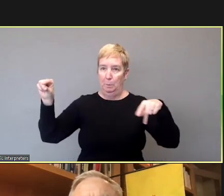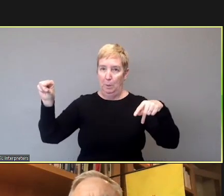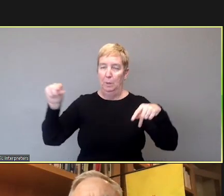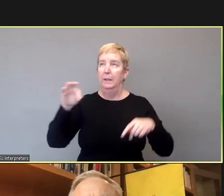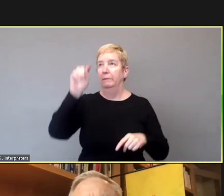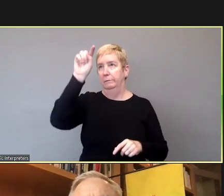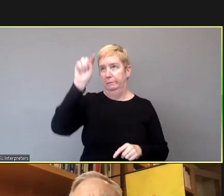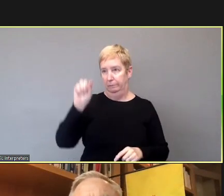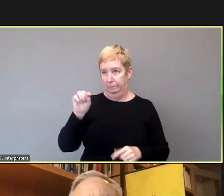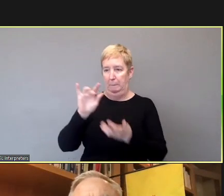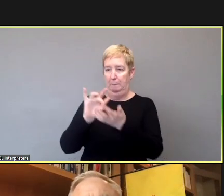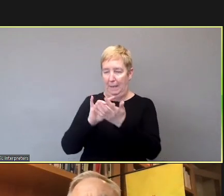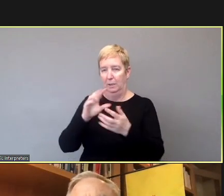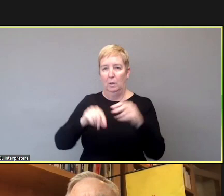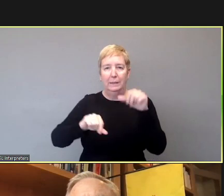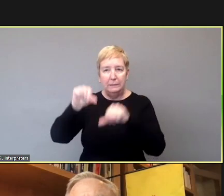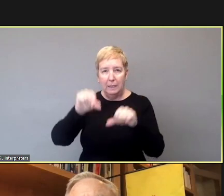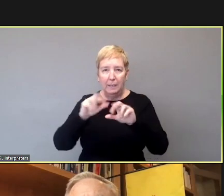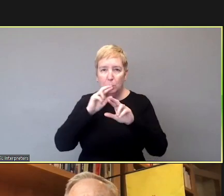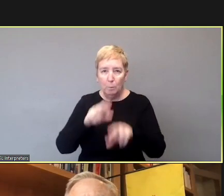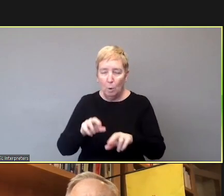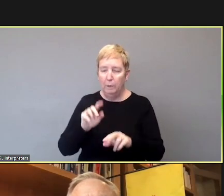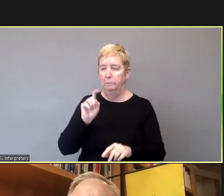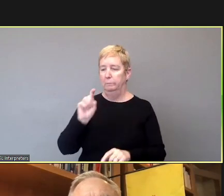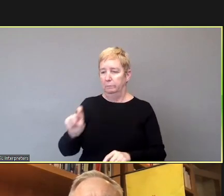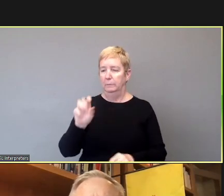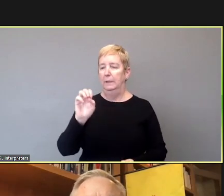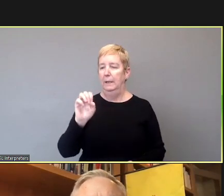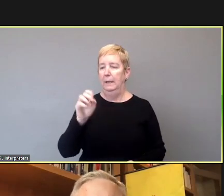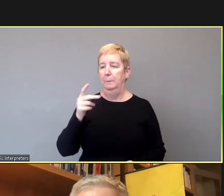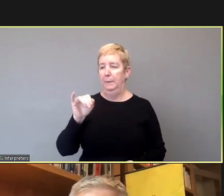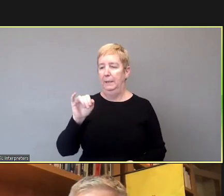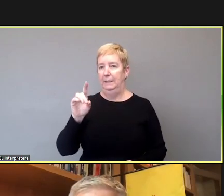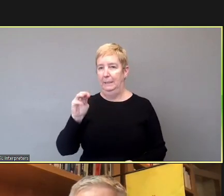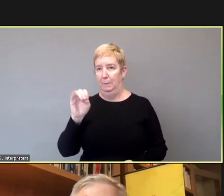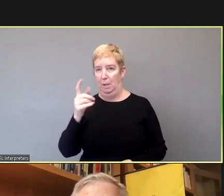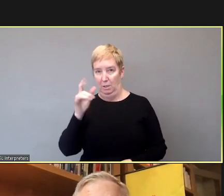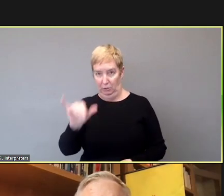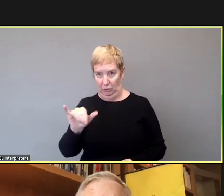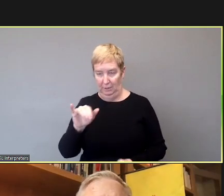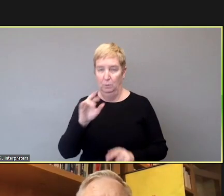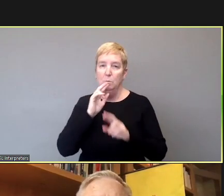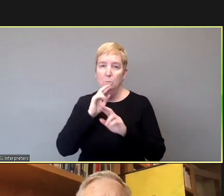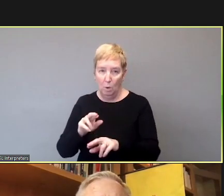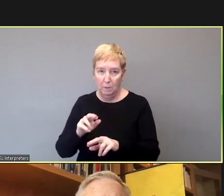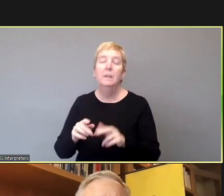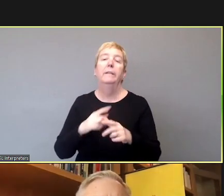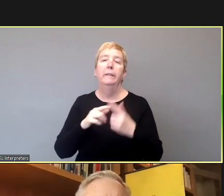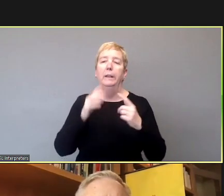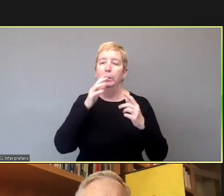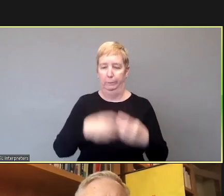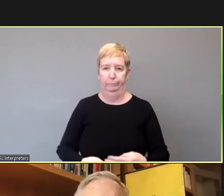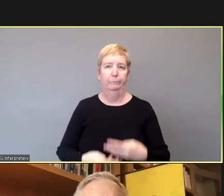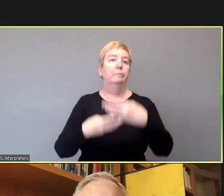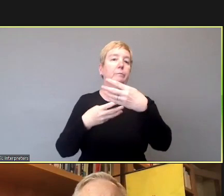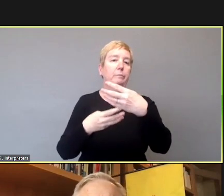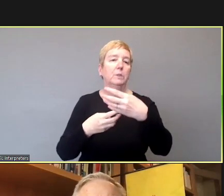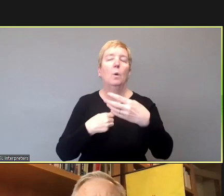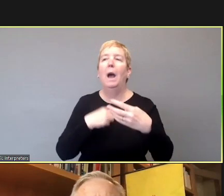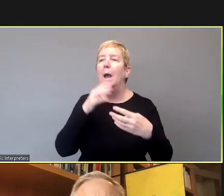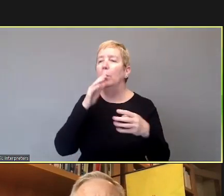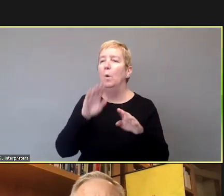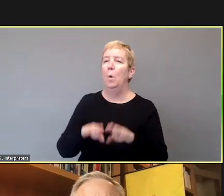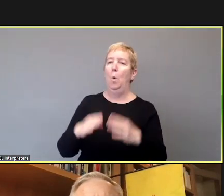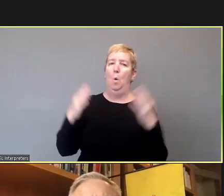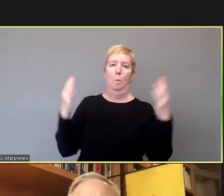scientific reports, click epidemiology reports. That takes you to this page. And I'm going to open one of the reports. We